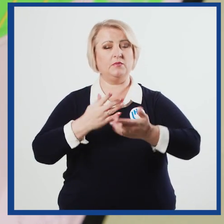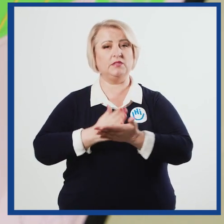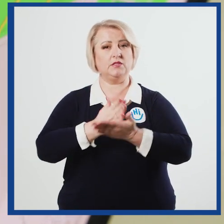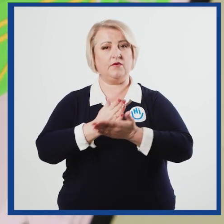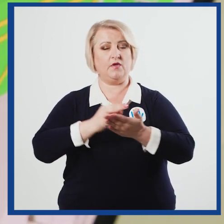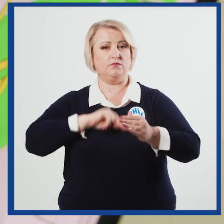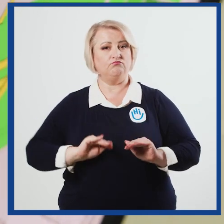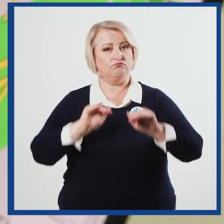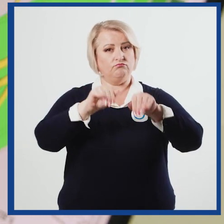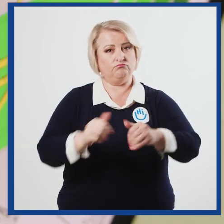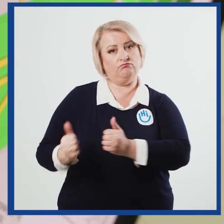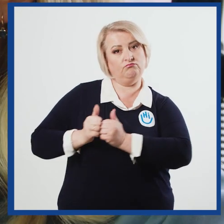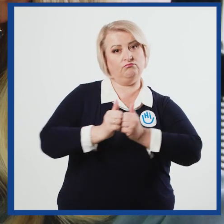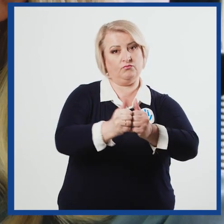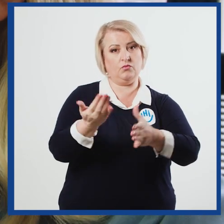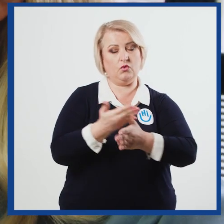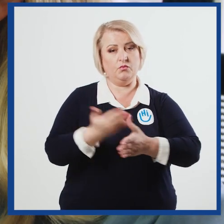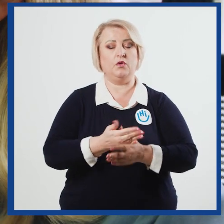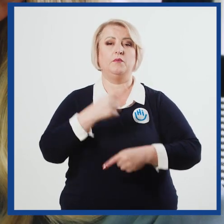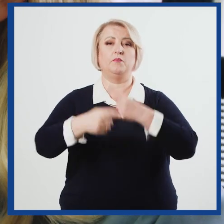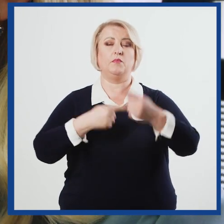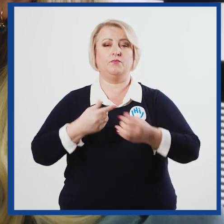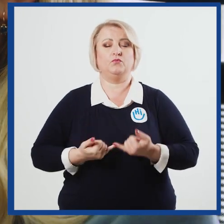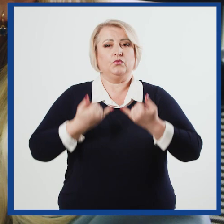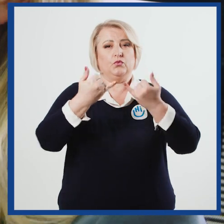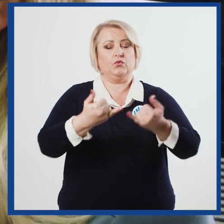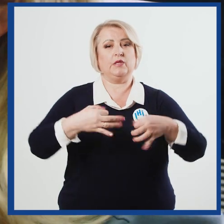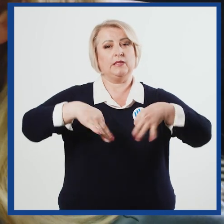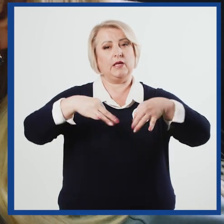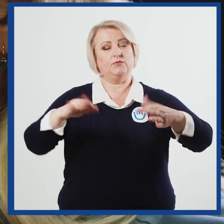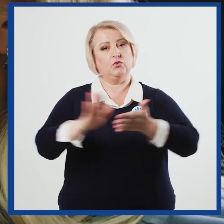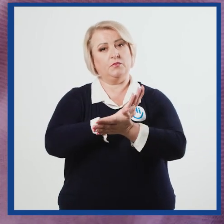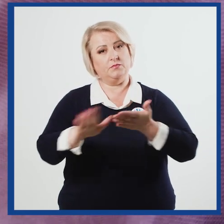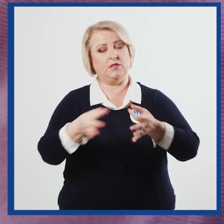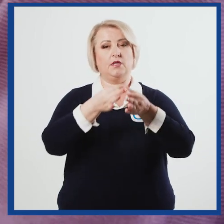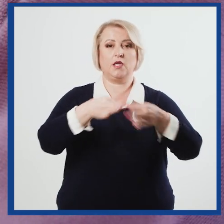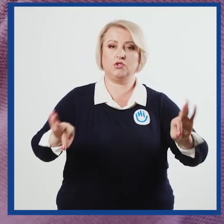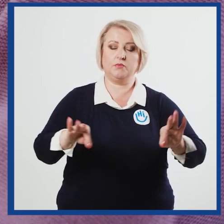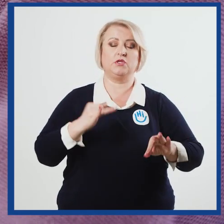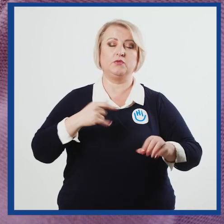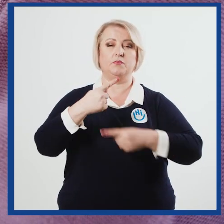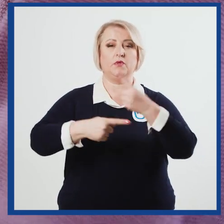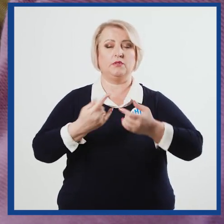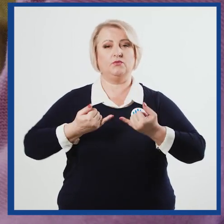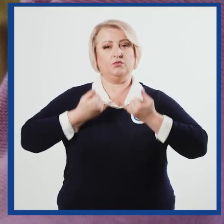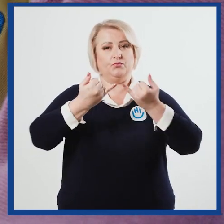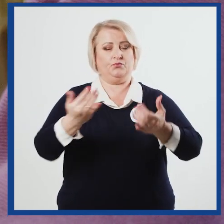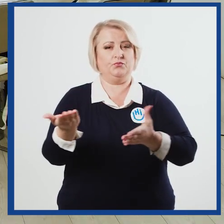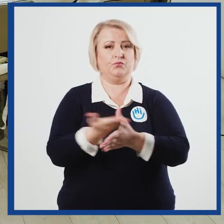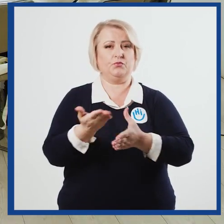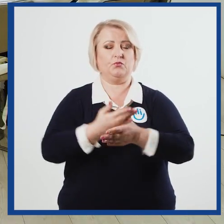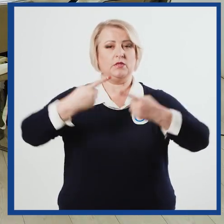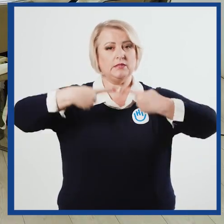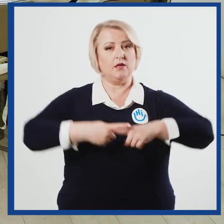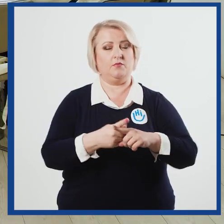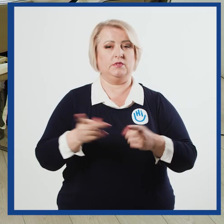with disabilities, through the provision of free and accessible transportation, and through technical support on accessibility. Victoria Buțan is one of